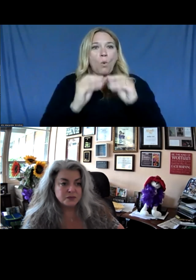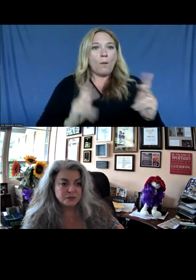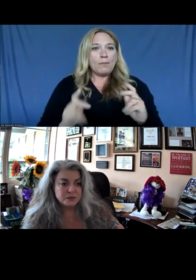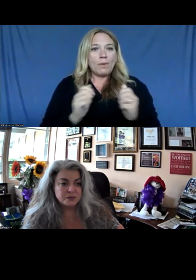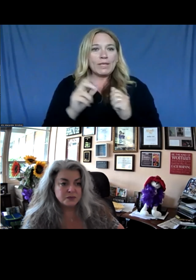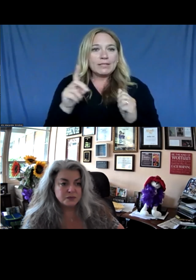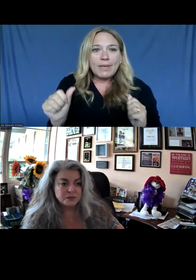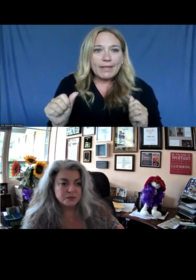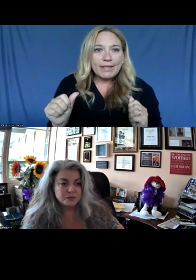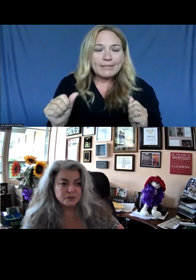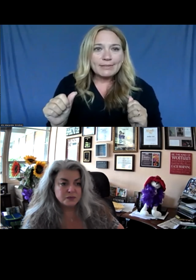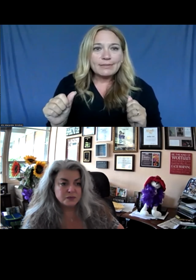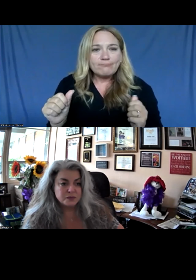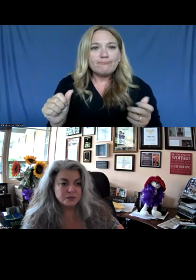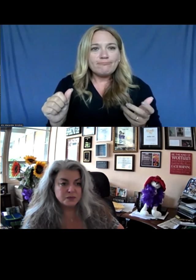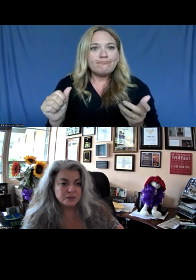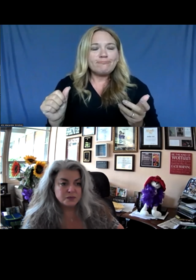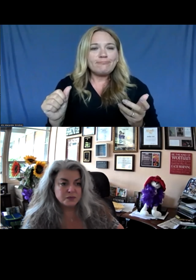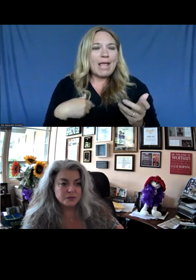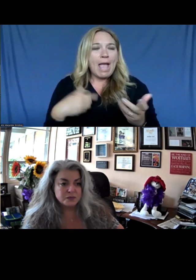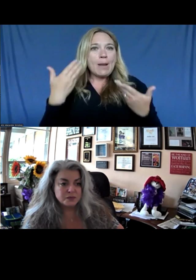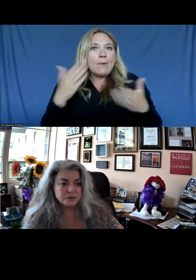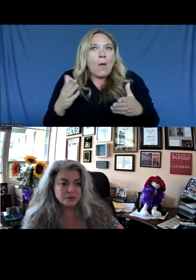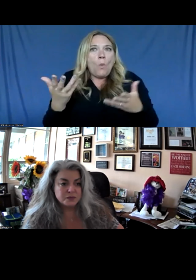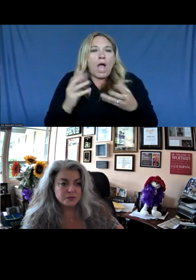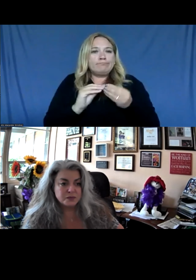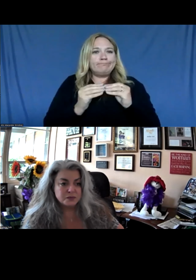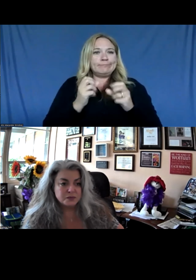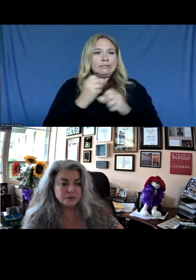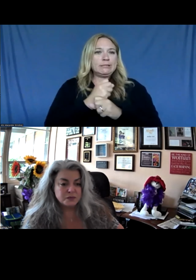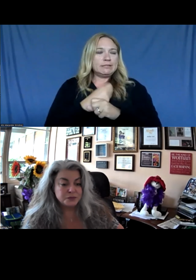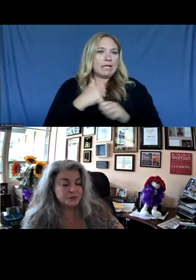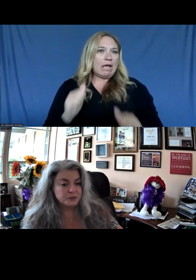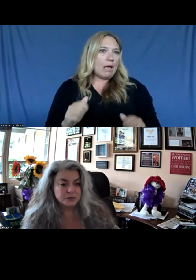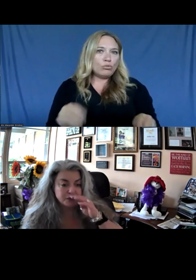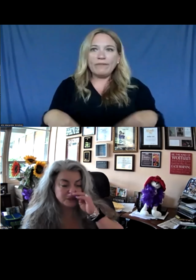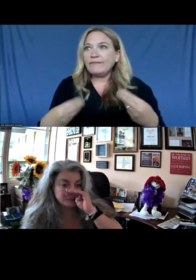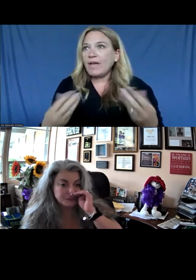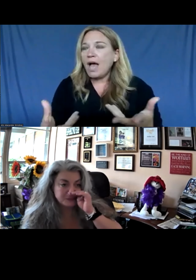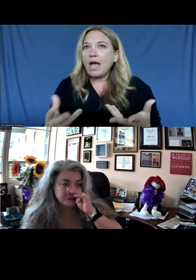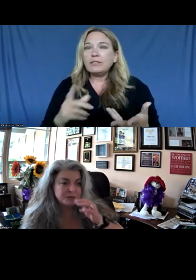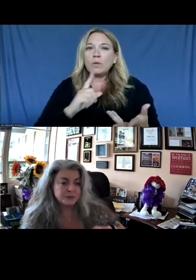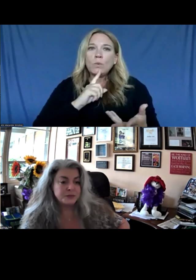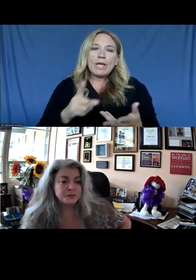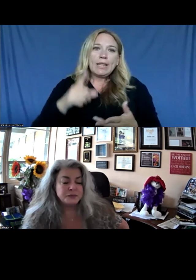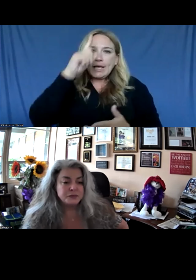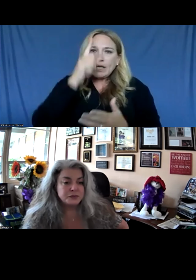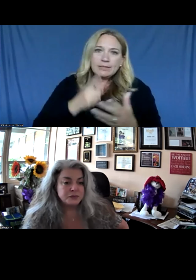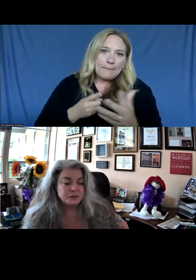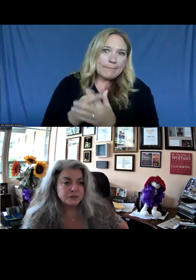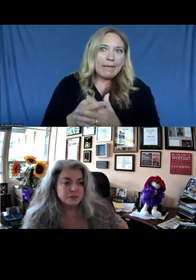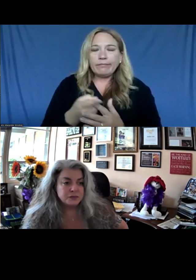And so I don't know what statistic we can provide or what we can do to really cement the idea